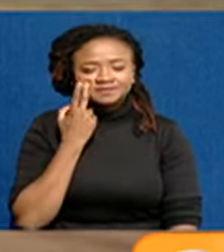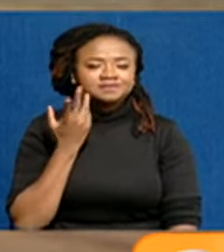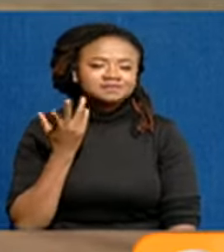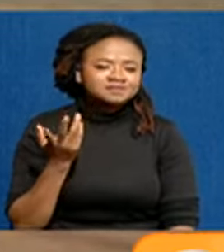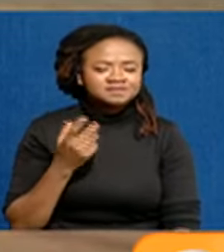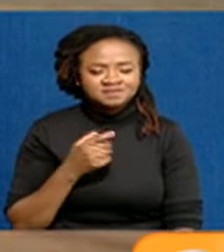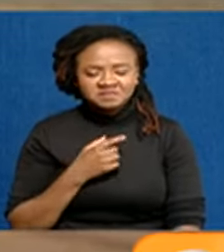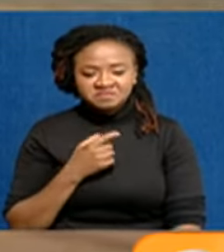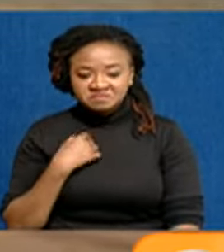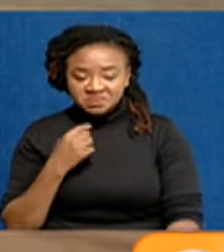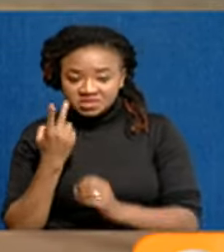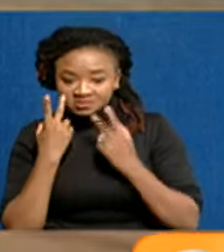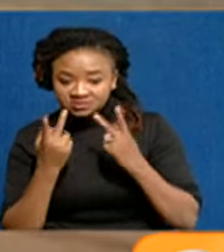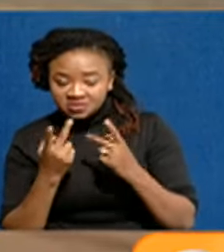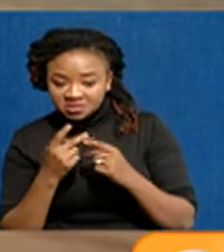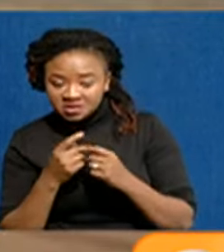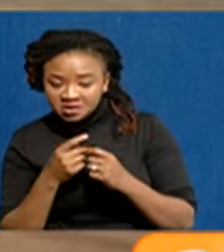is your visibility?